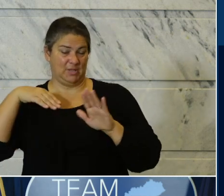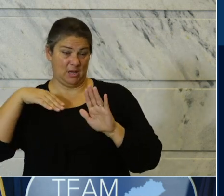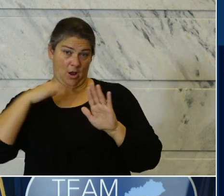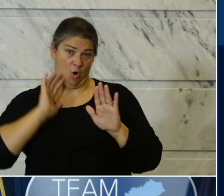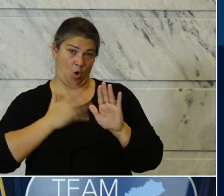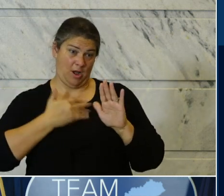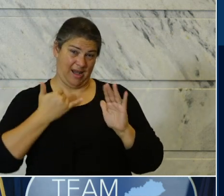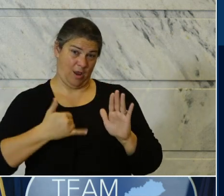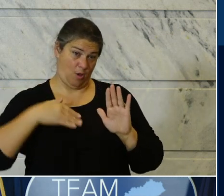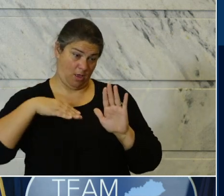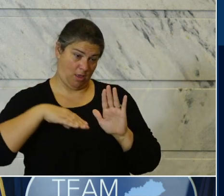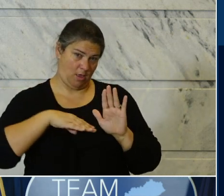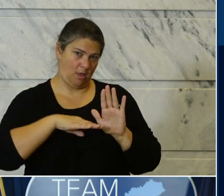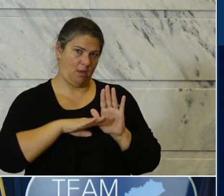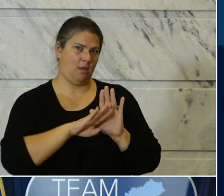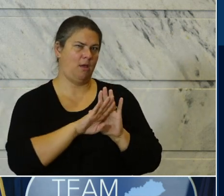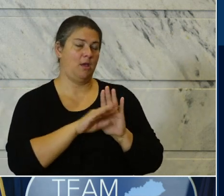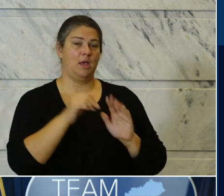last week we had